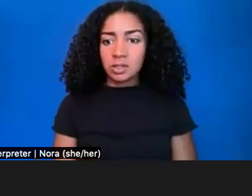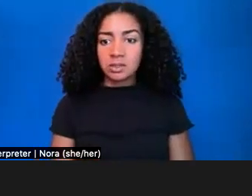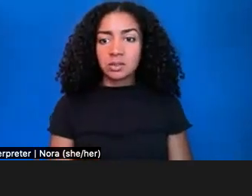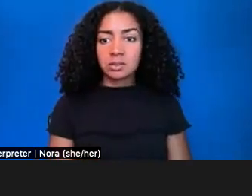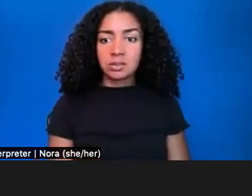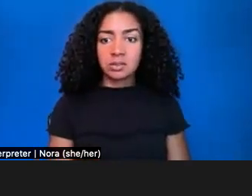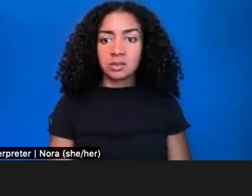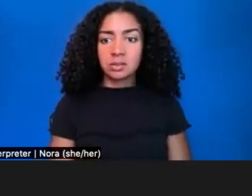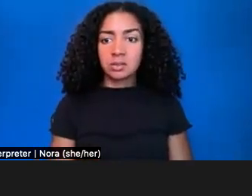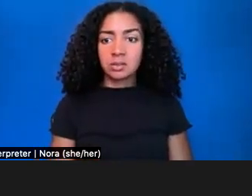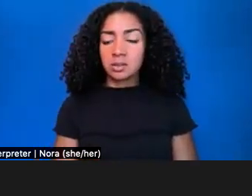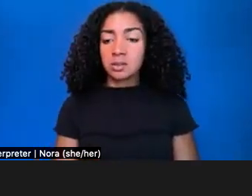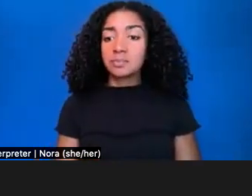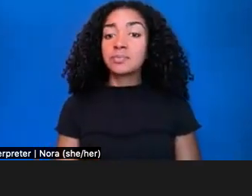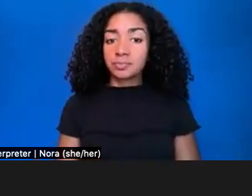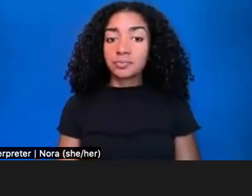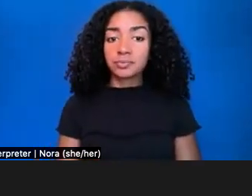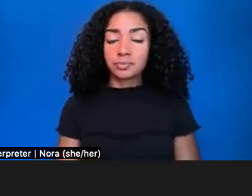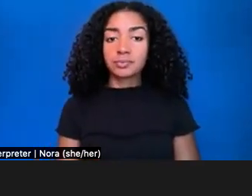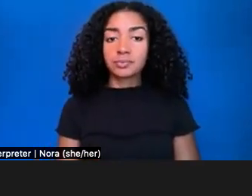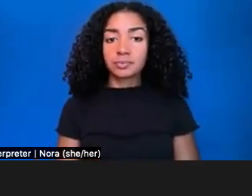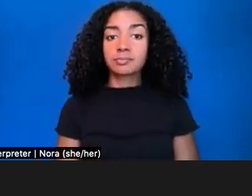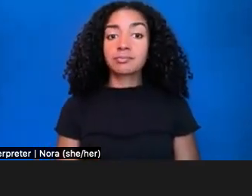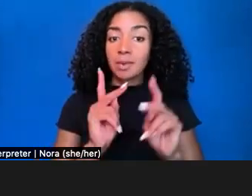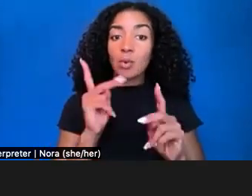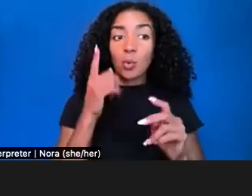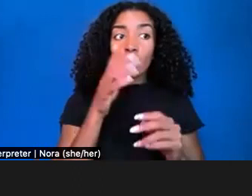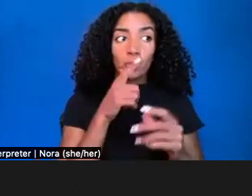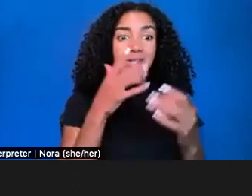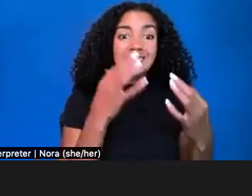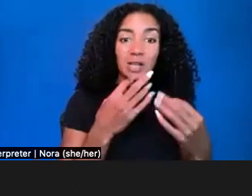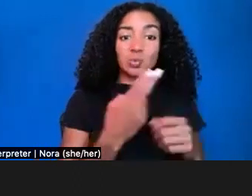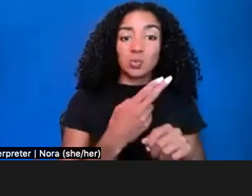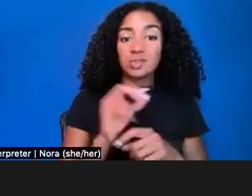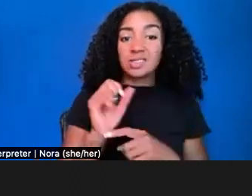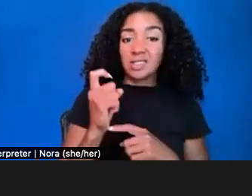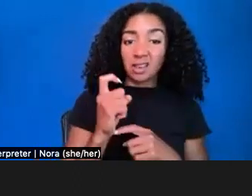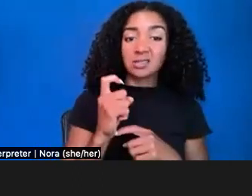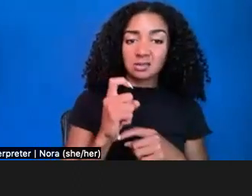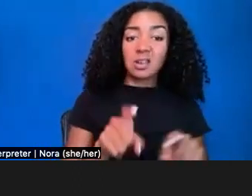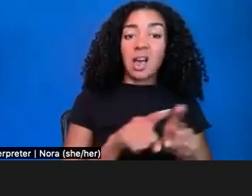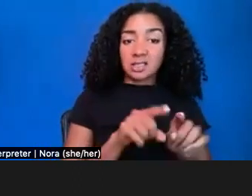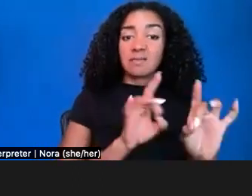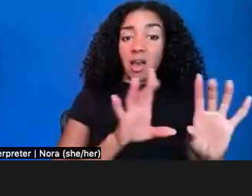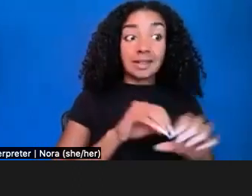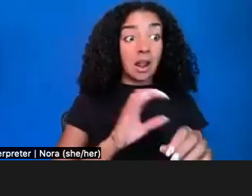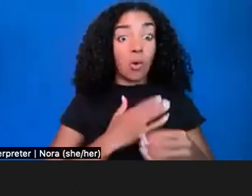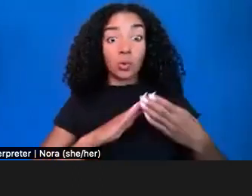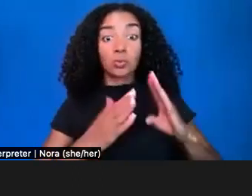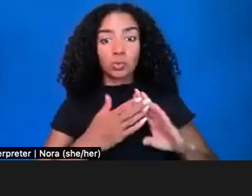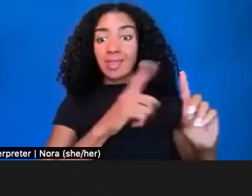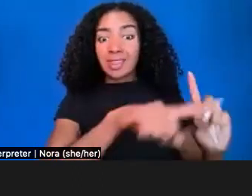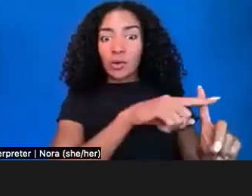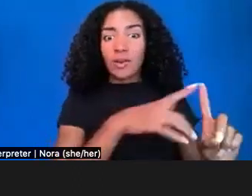You know, the people who are making a choice to use sex as violence in our communities are also feeling these same